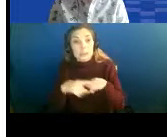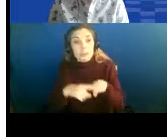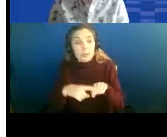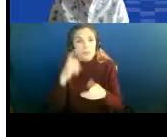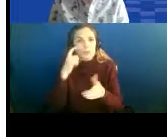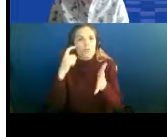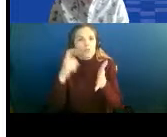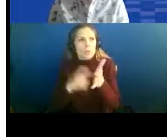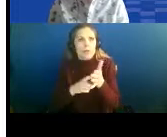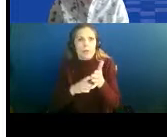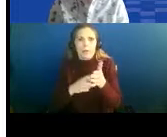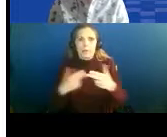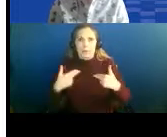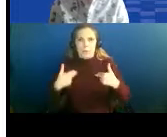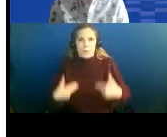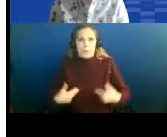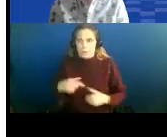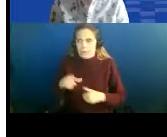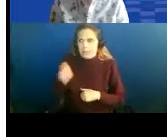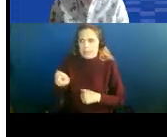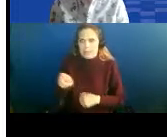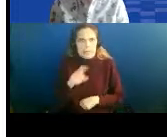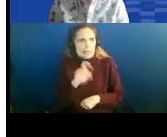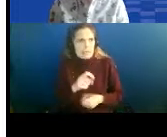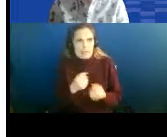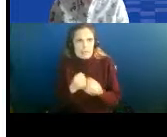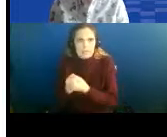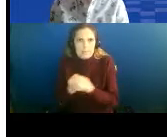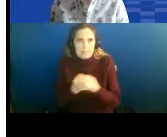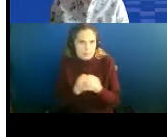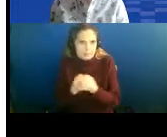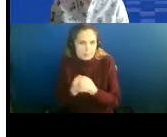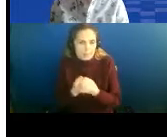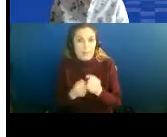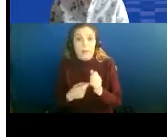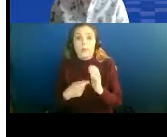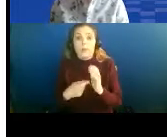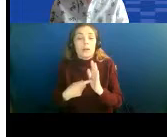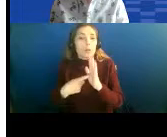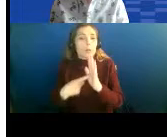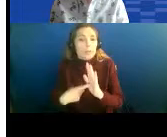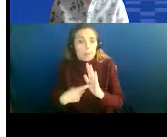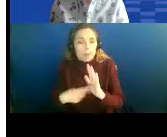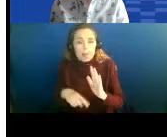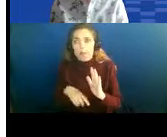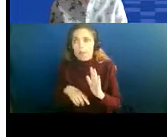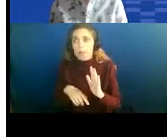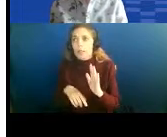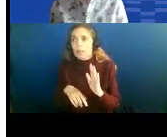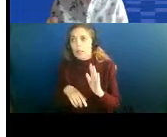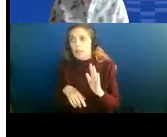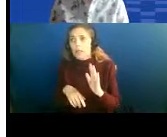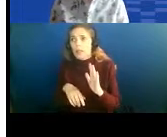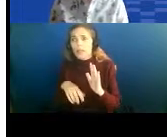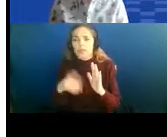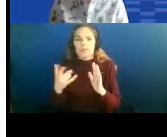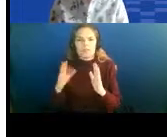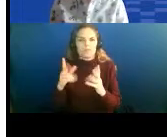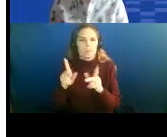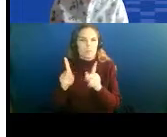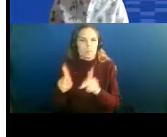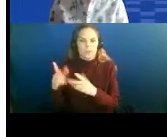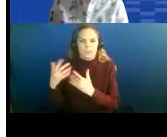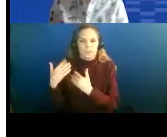interreliance of human lives. So to give a basic example, rather than a binary of a caregiver and a care